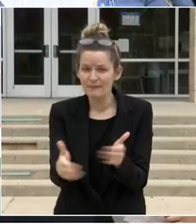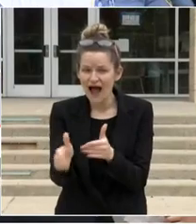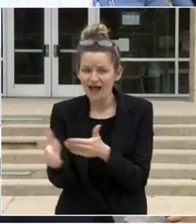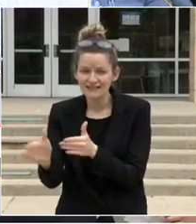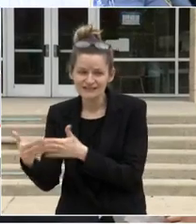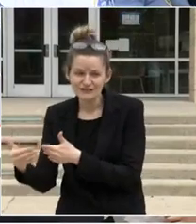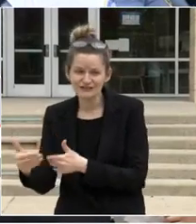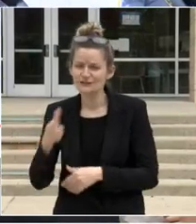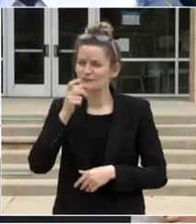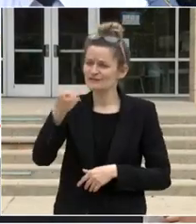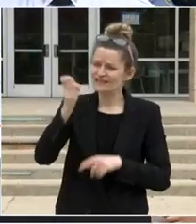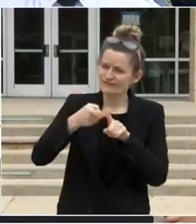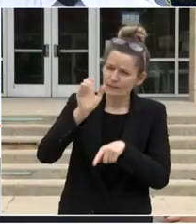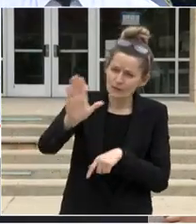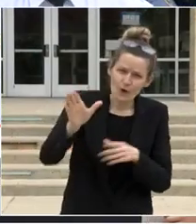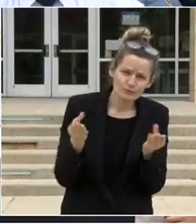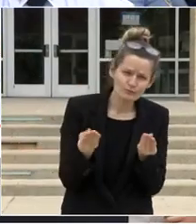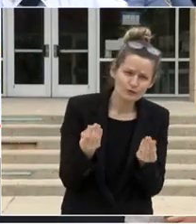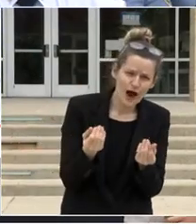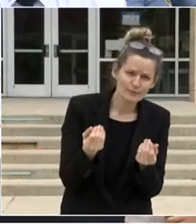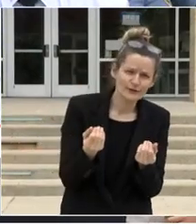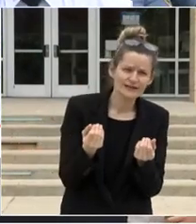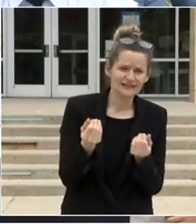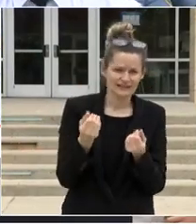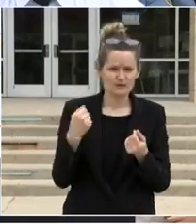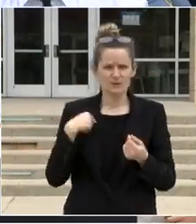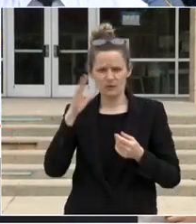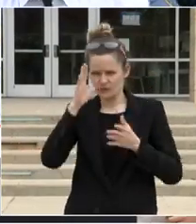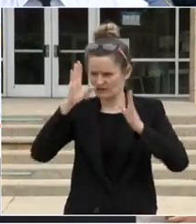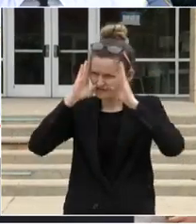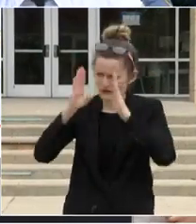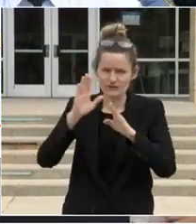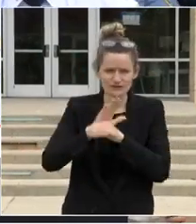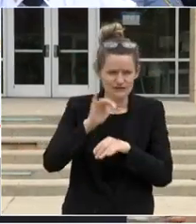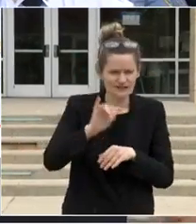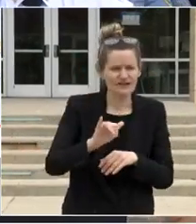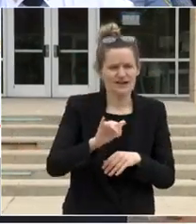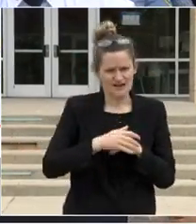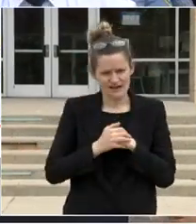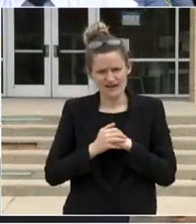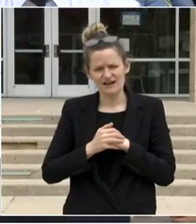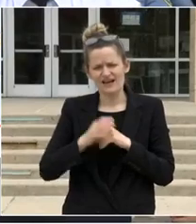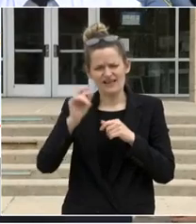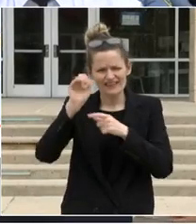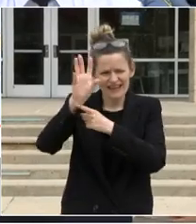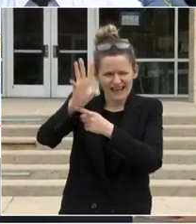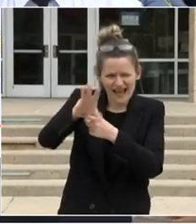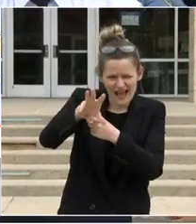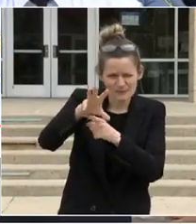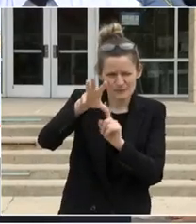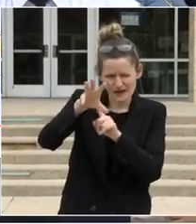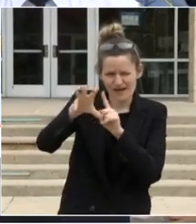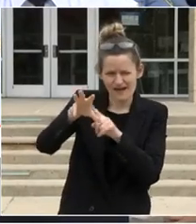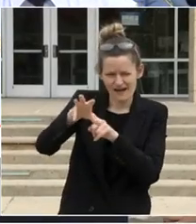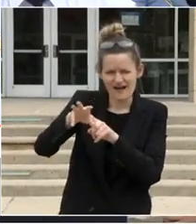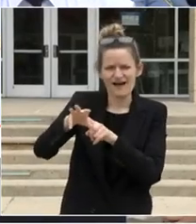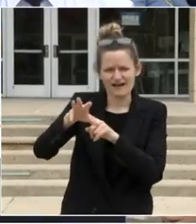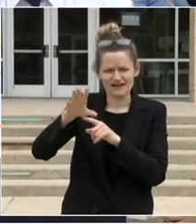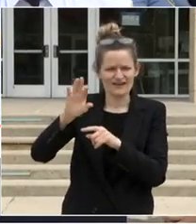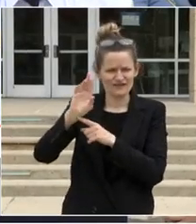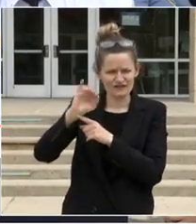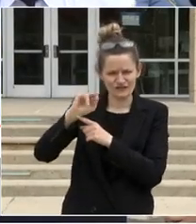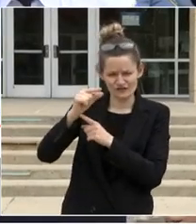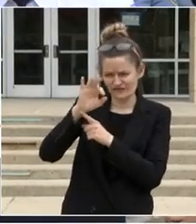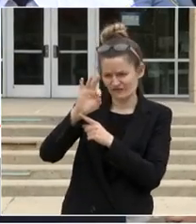we want to make sure that everybody knows that we pay a lot of attention to that camera footage that we get, and we take that property crime seriously as